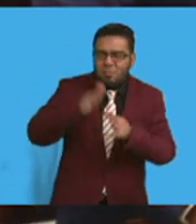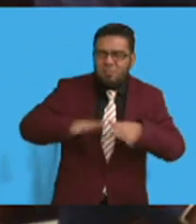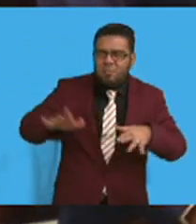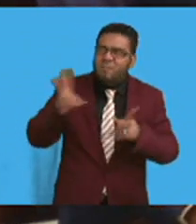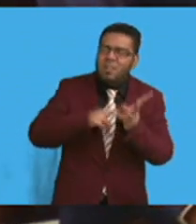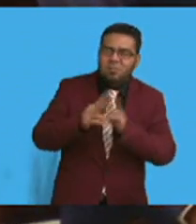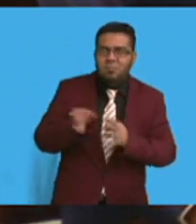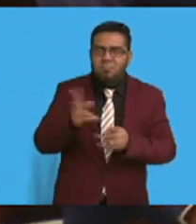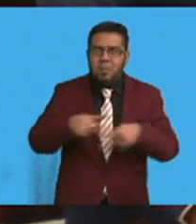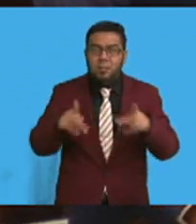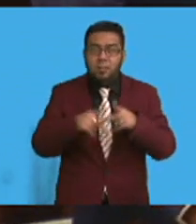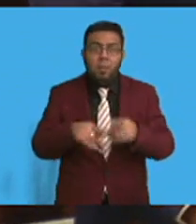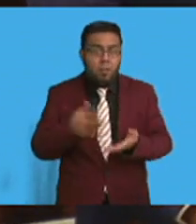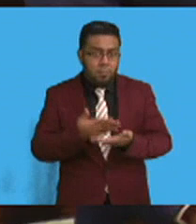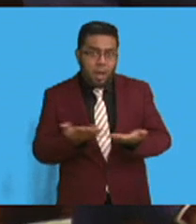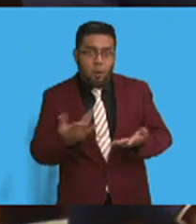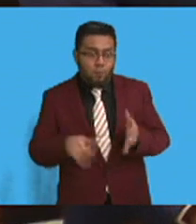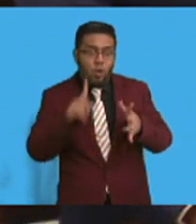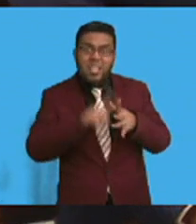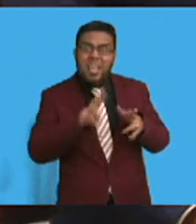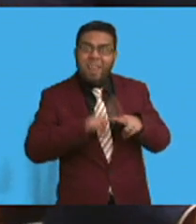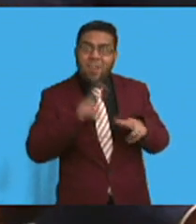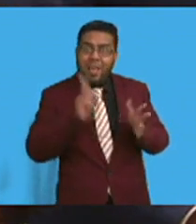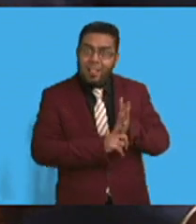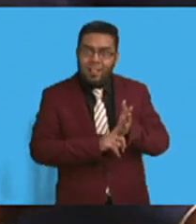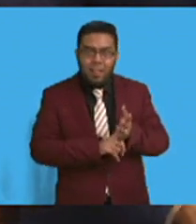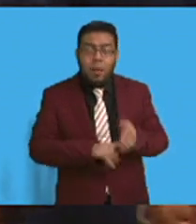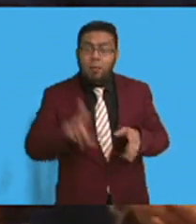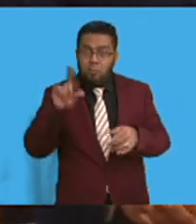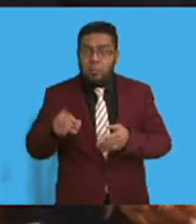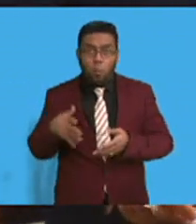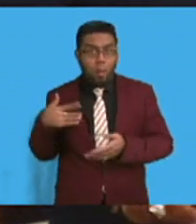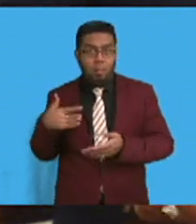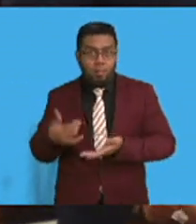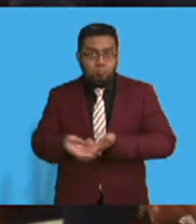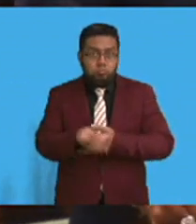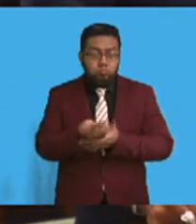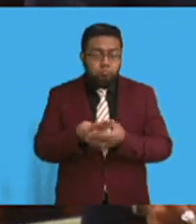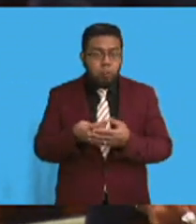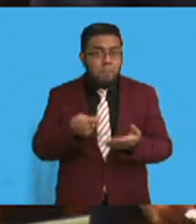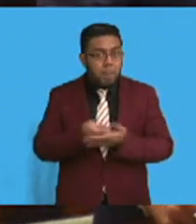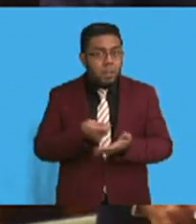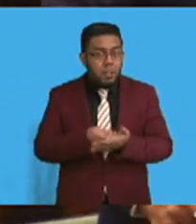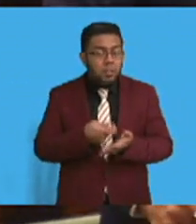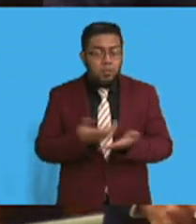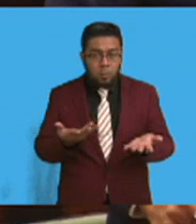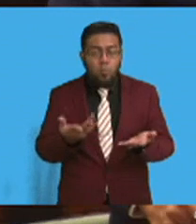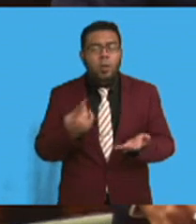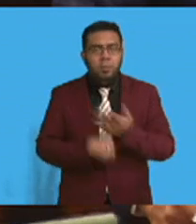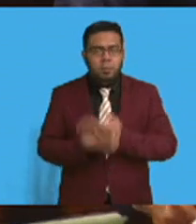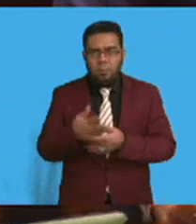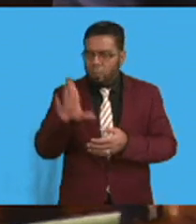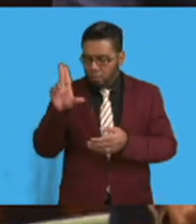shareholders in EFL. Because when EFL does well now, so do they. Last year, we introduced a 10-cent levy on plastic